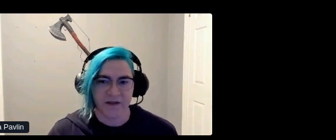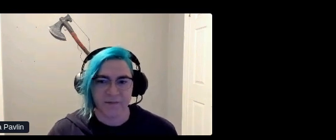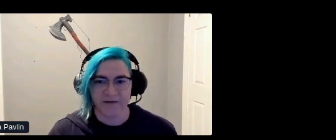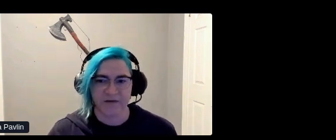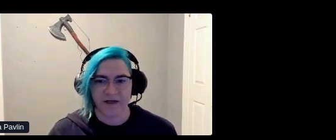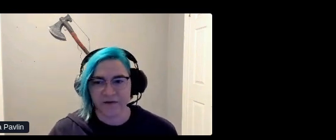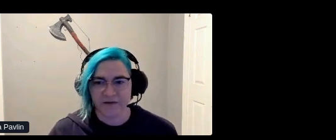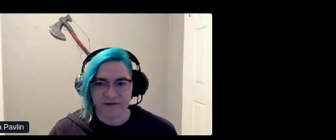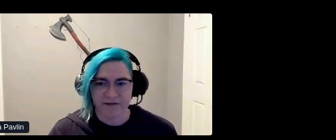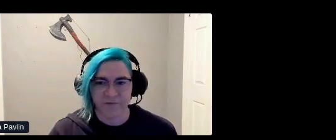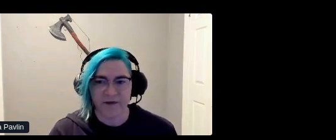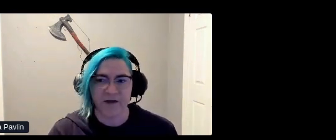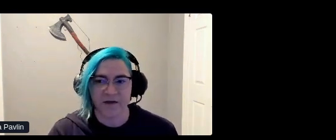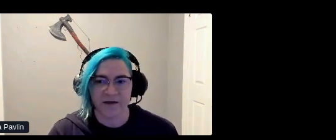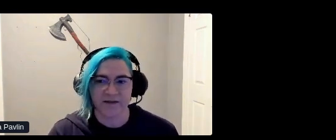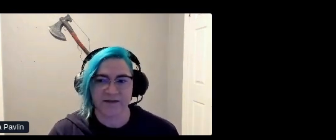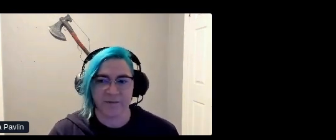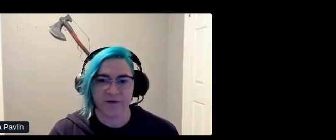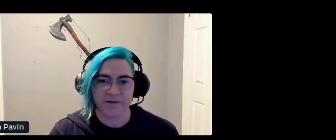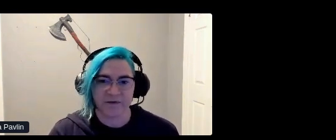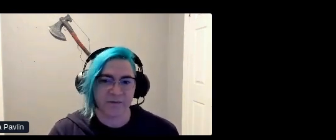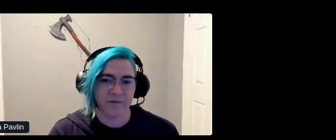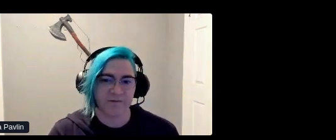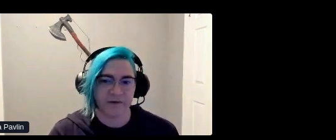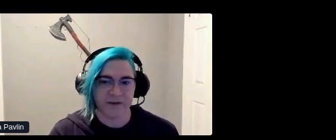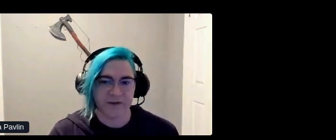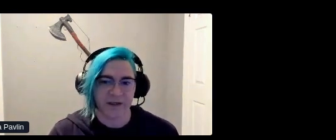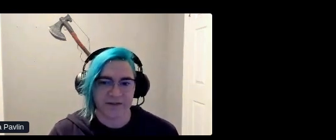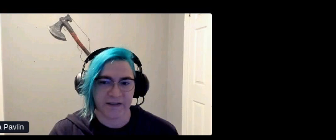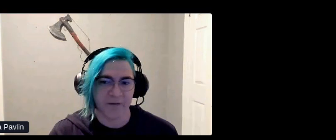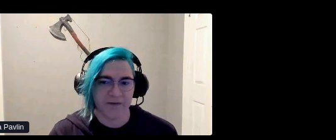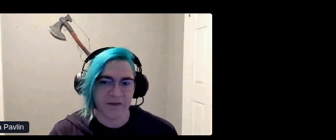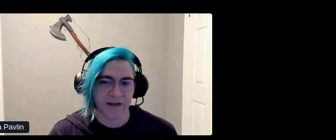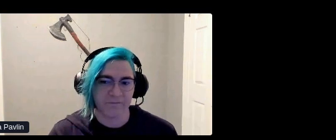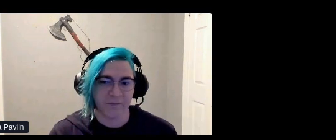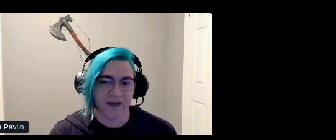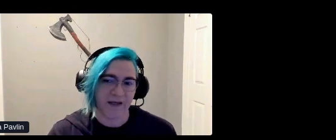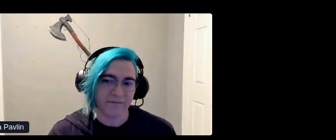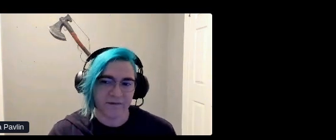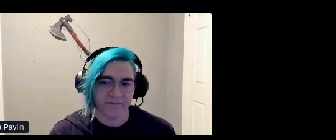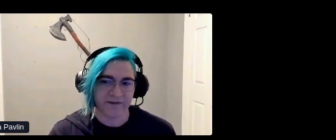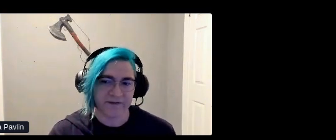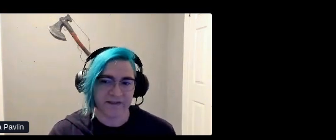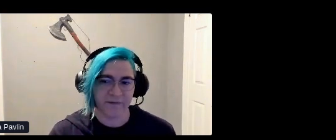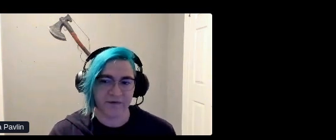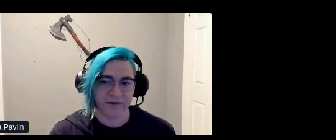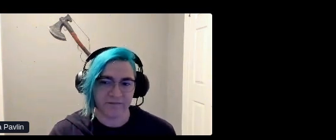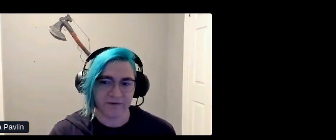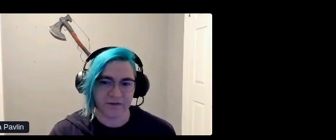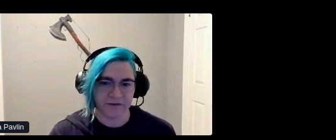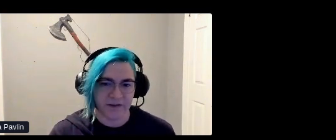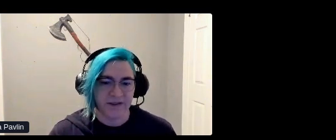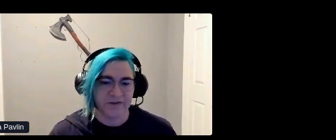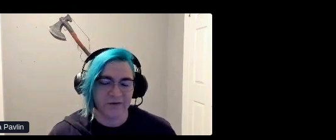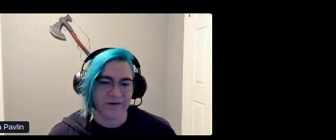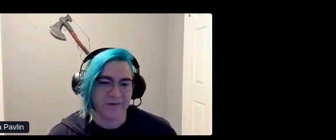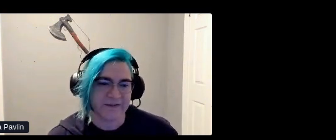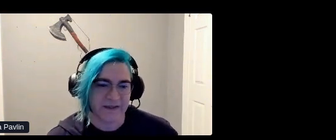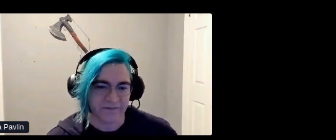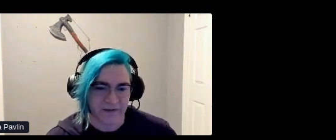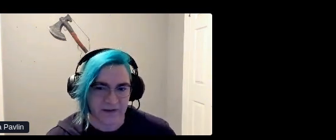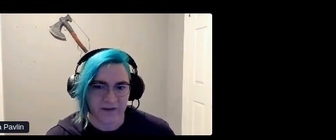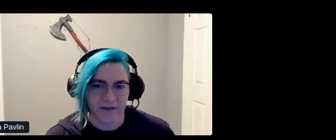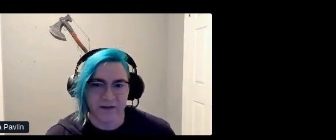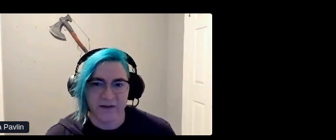we're going to talk about the challenges of working on an accessibility for a AAA franchise and how we took a game from a handful of accessibility features to